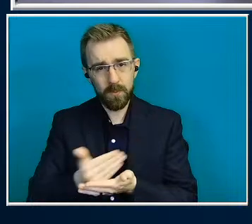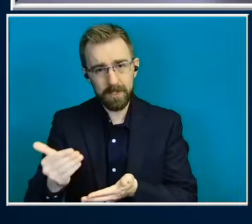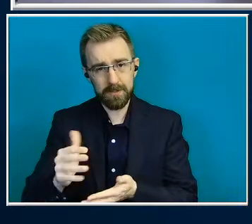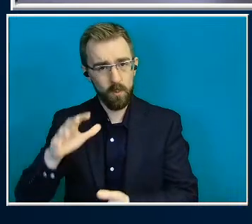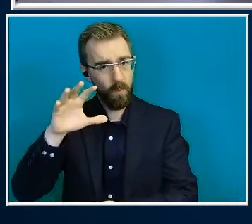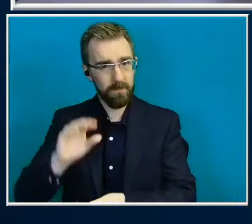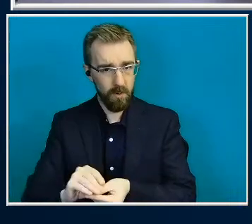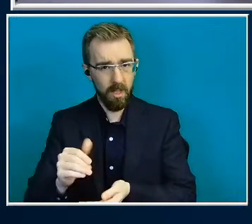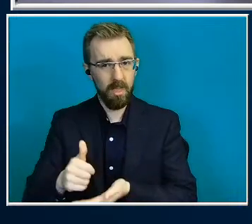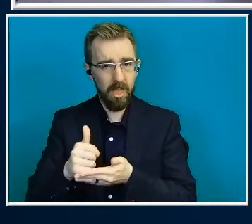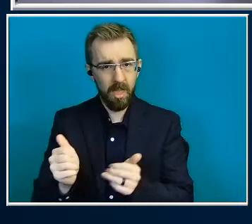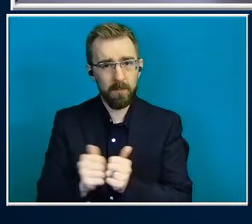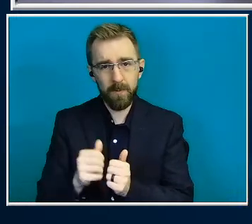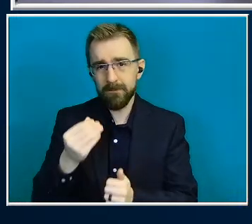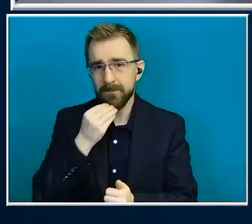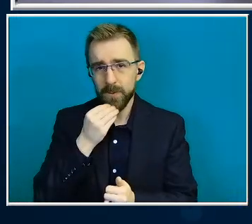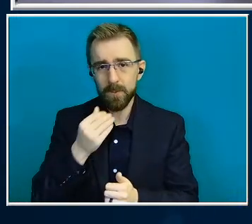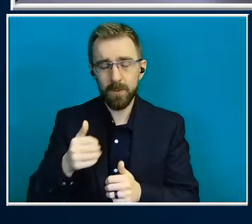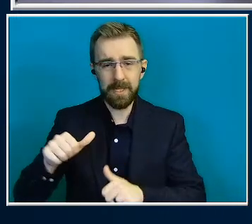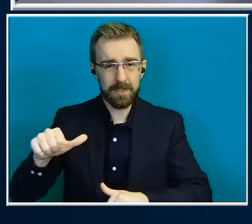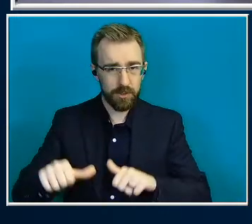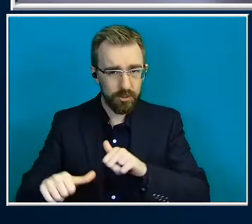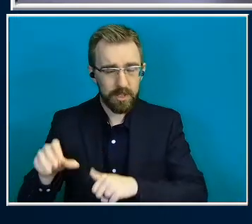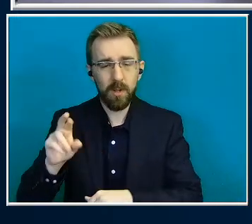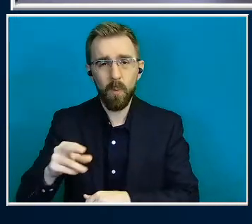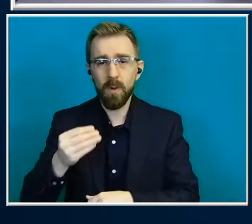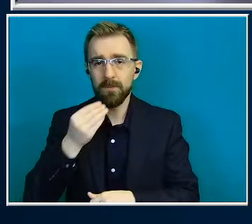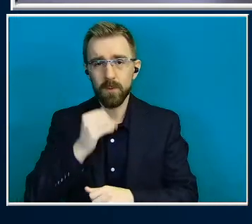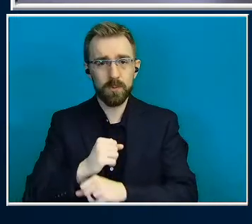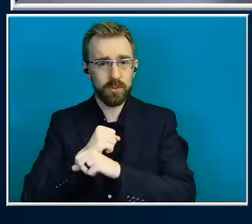food insecurity or food security in the big picture?